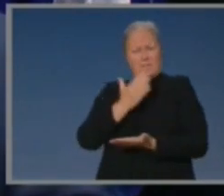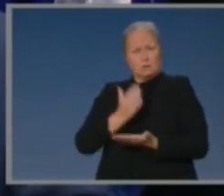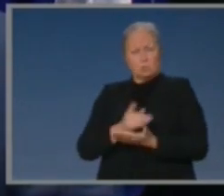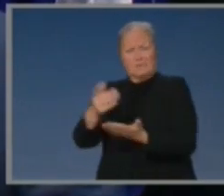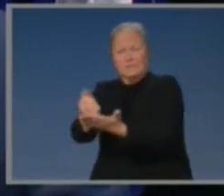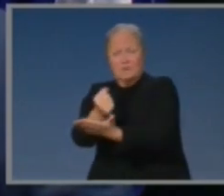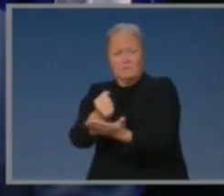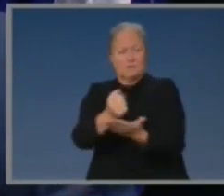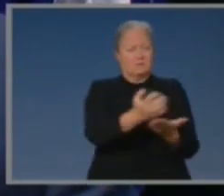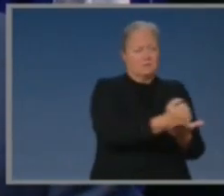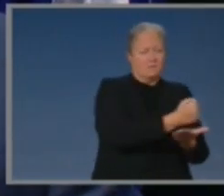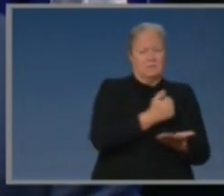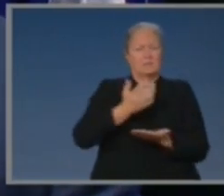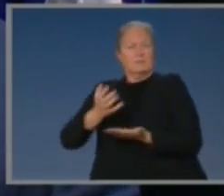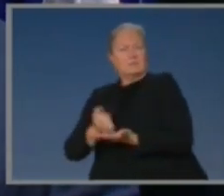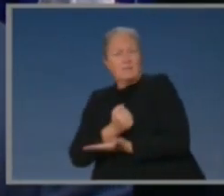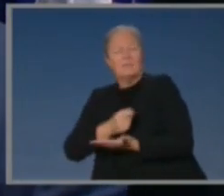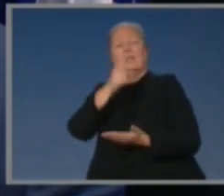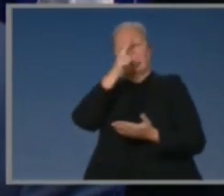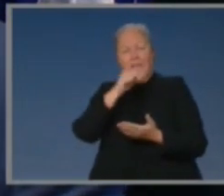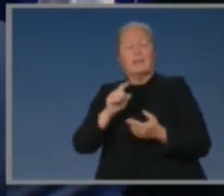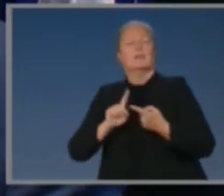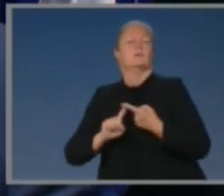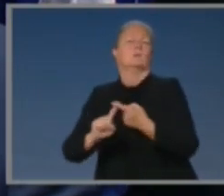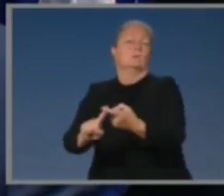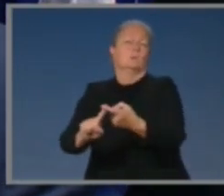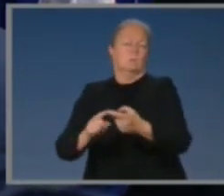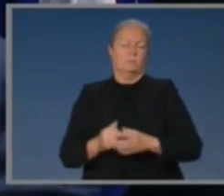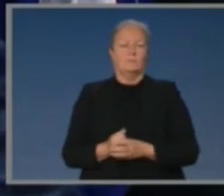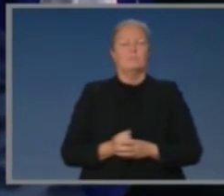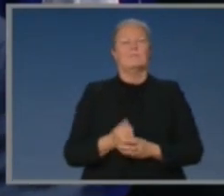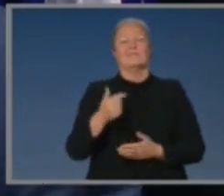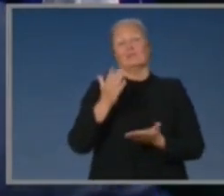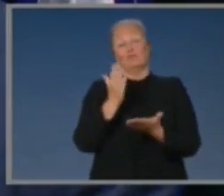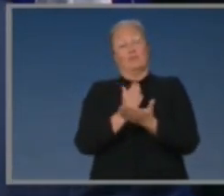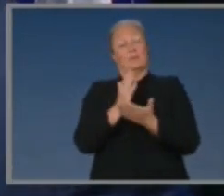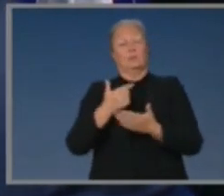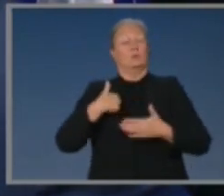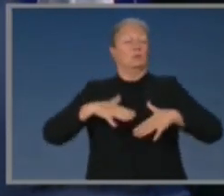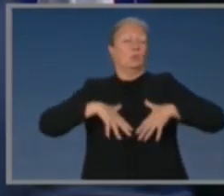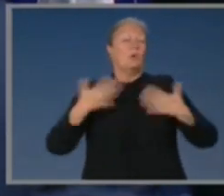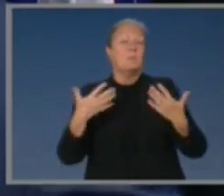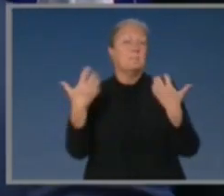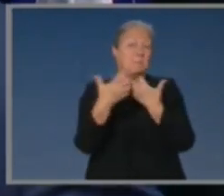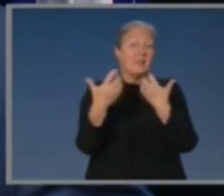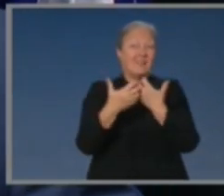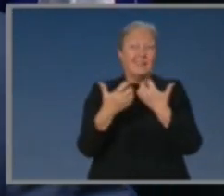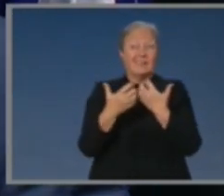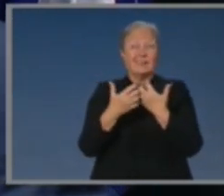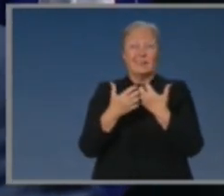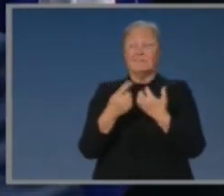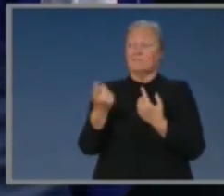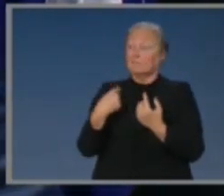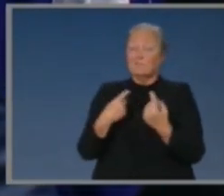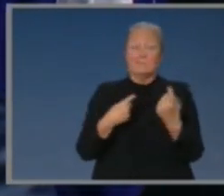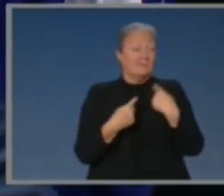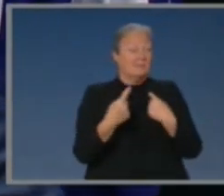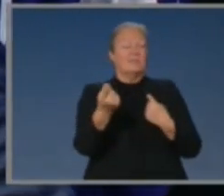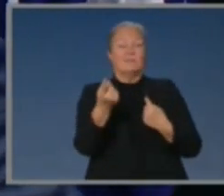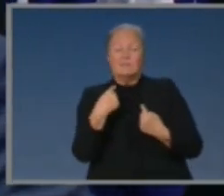sustainable. The last thing that business want, and this is a common feedback that Nev and I get, is what's called the